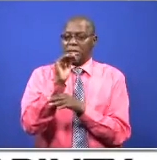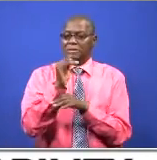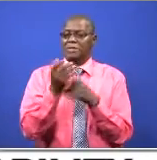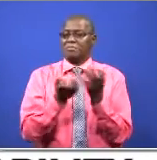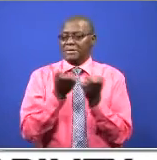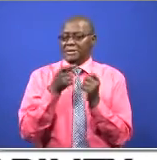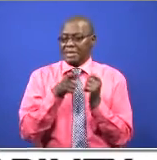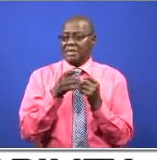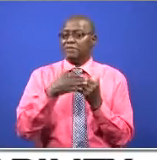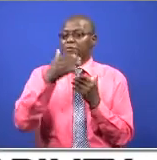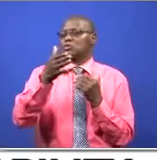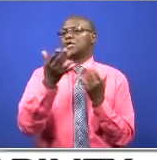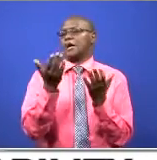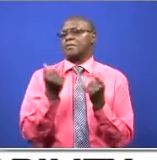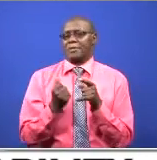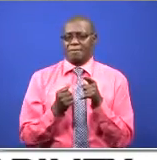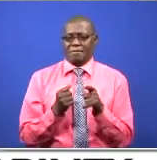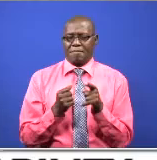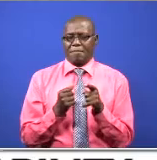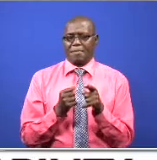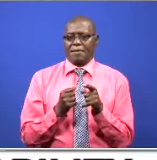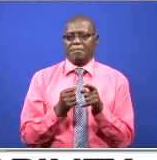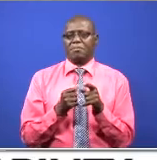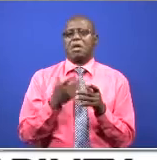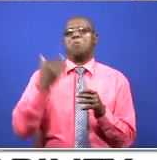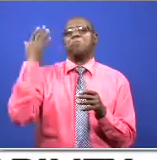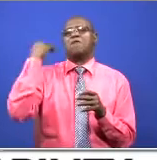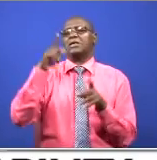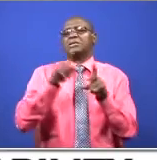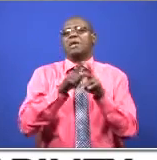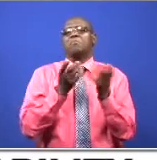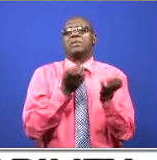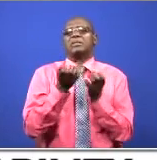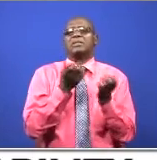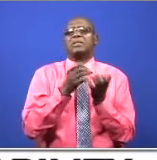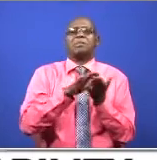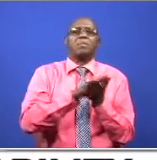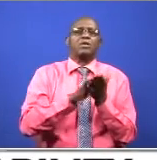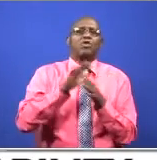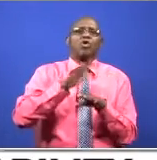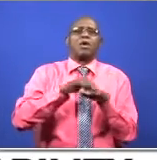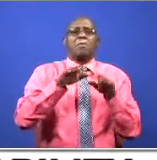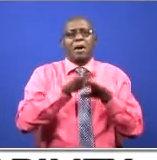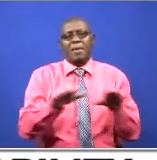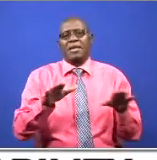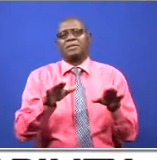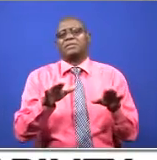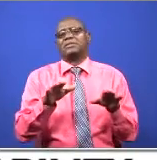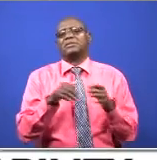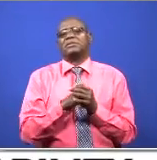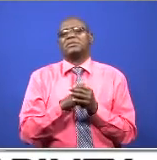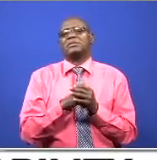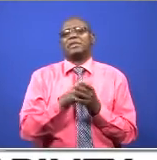at. Days are gone when businesses would survive based on what is called permanent and pensionable businesses. Look